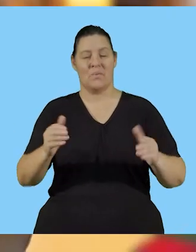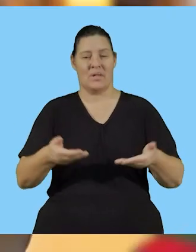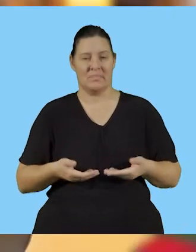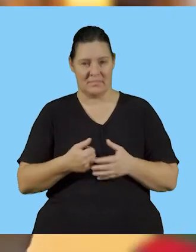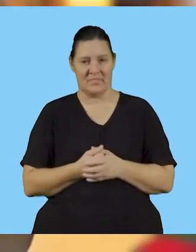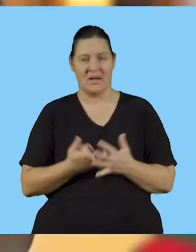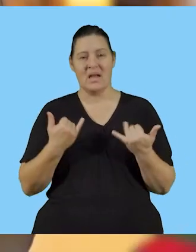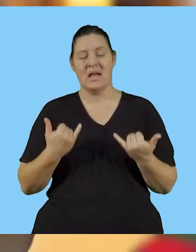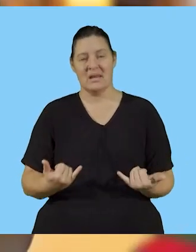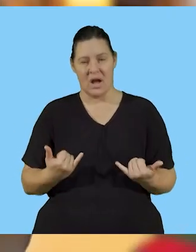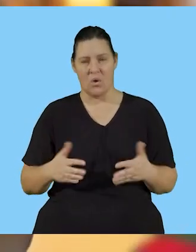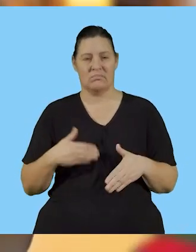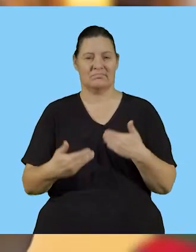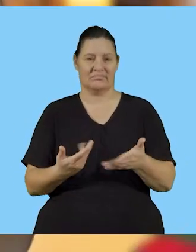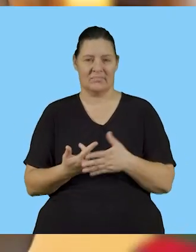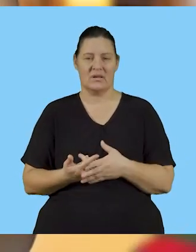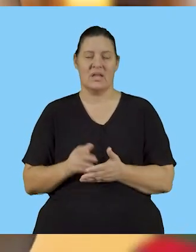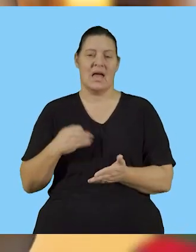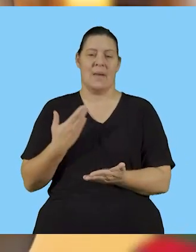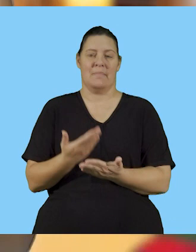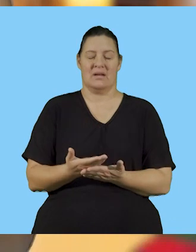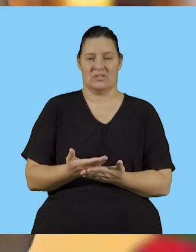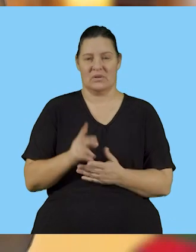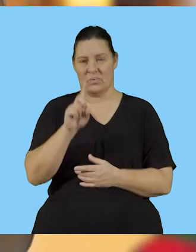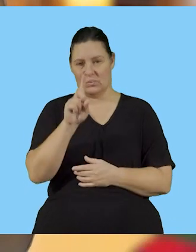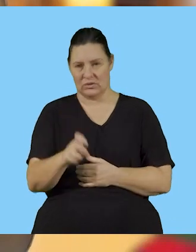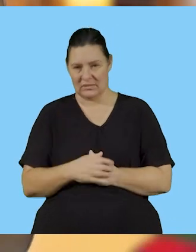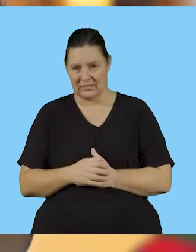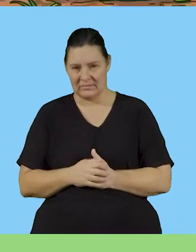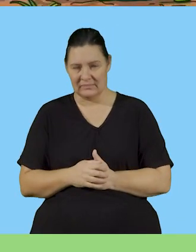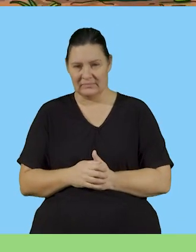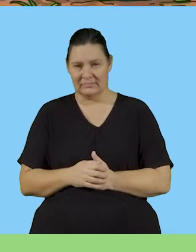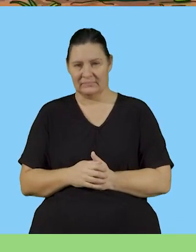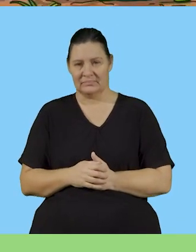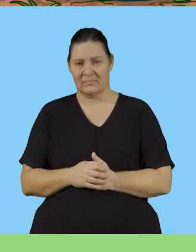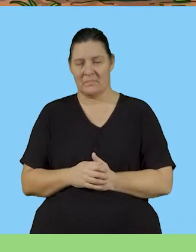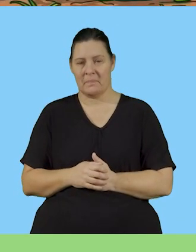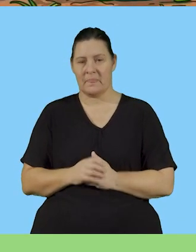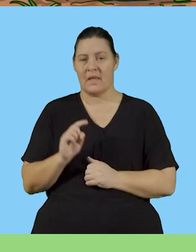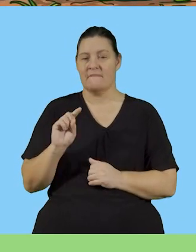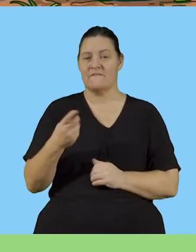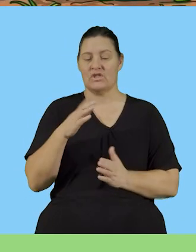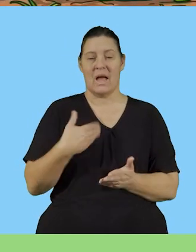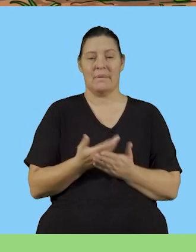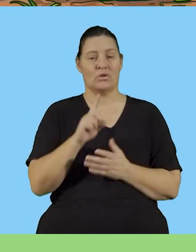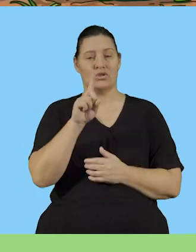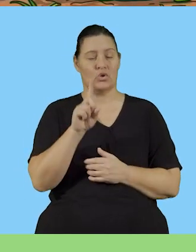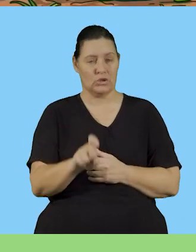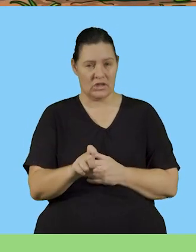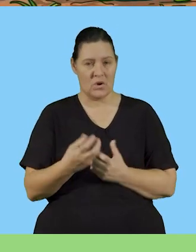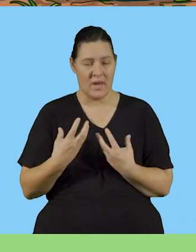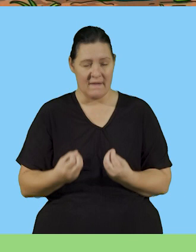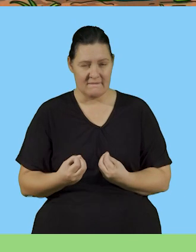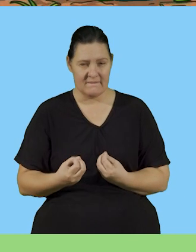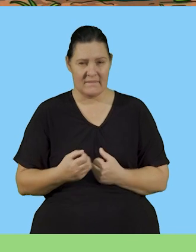Welcome back, and now we are going to move on to our application questions. So the first application questions that